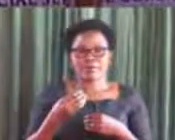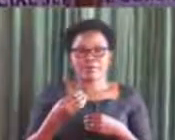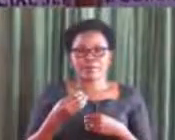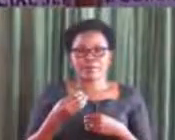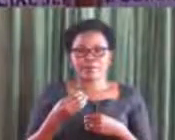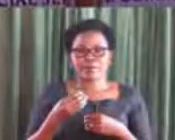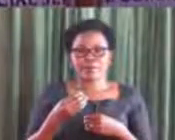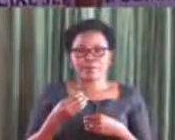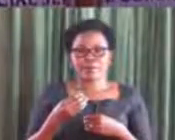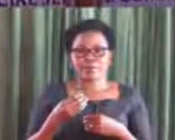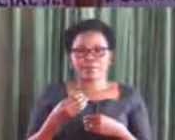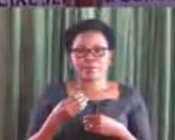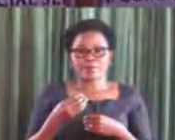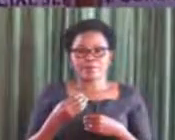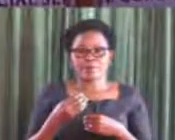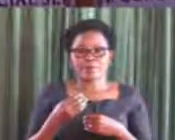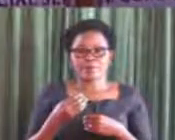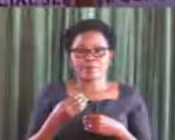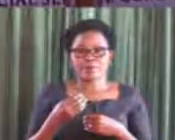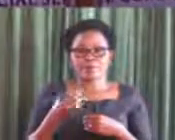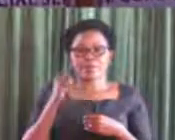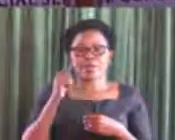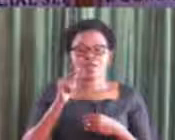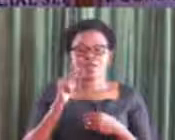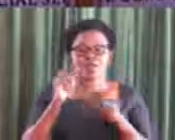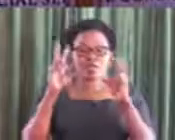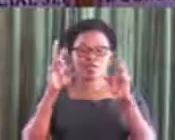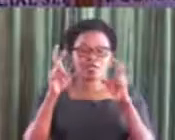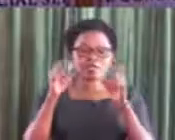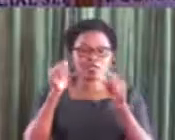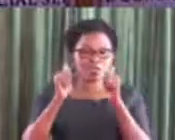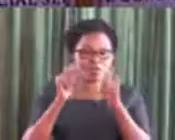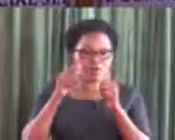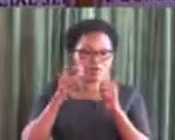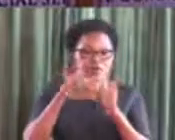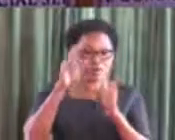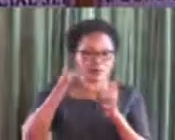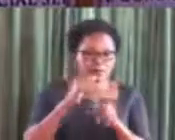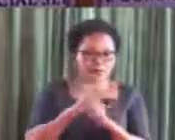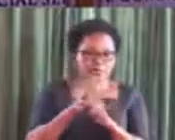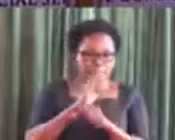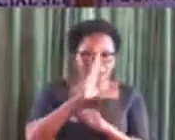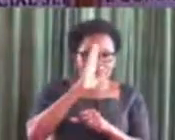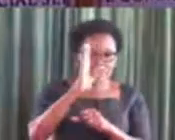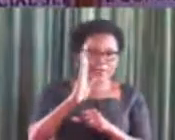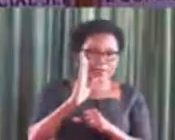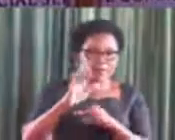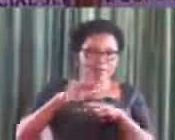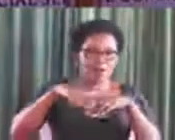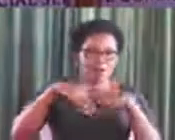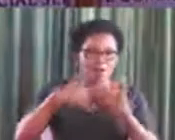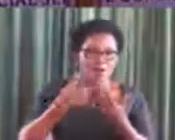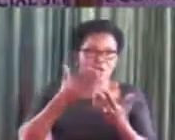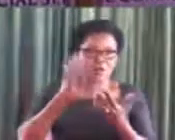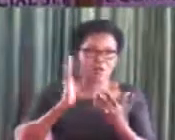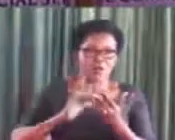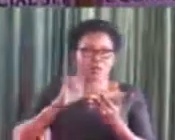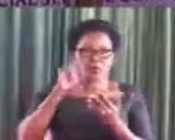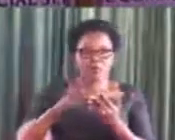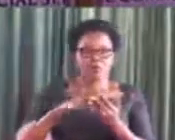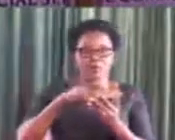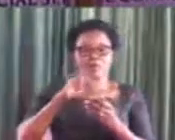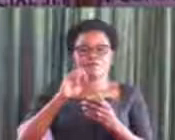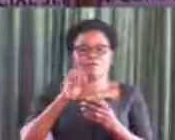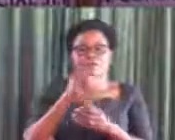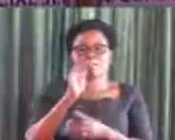there's an issue as to whether that should be done directly, or first of all, one should first of all seek the advice